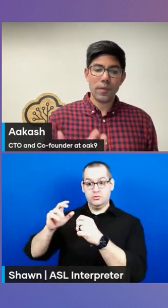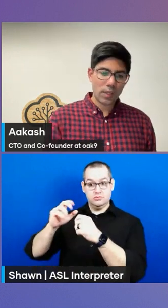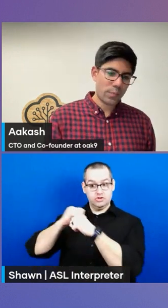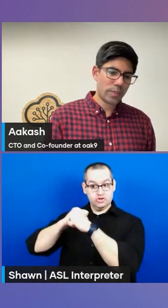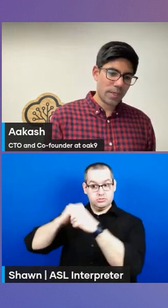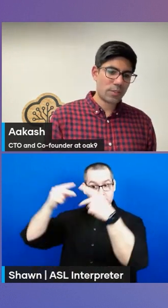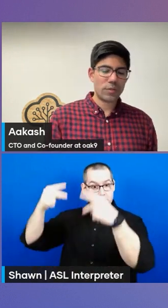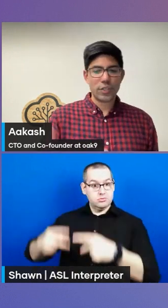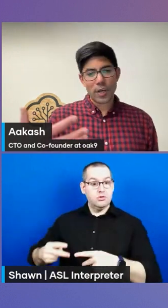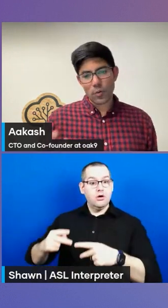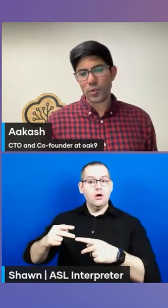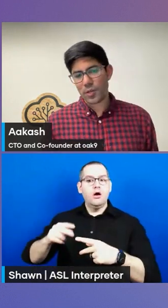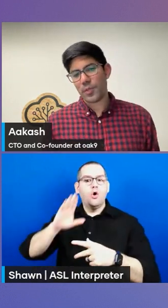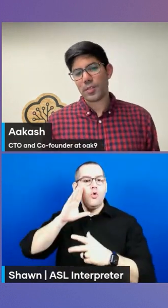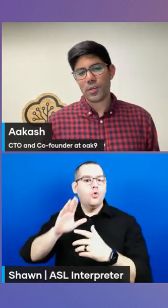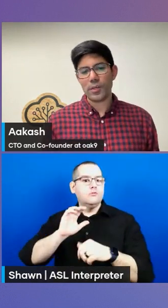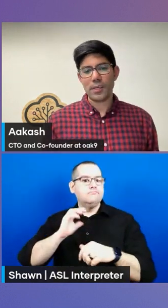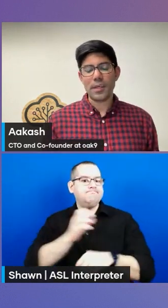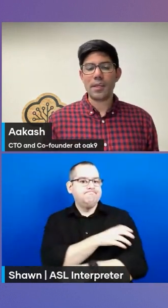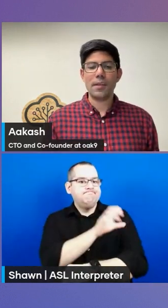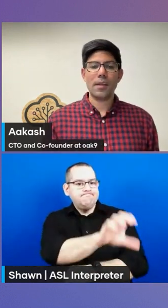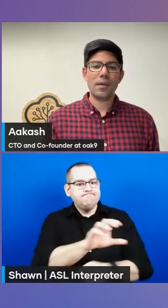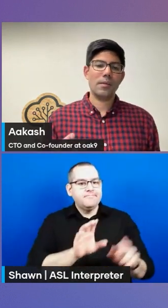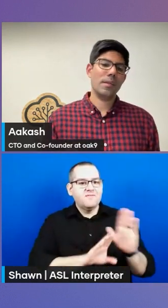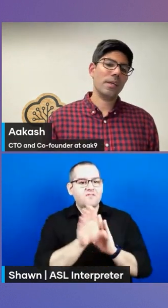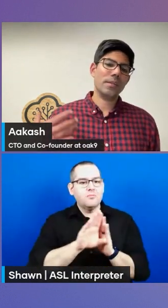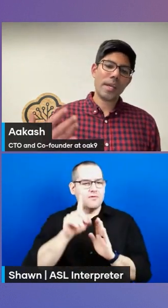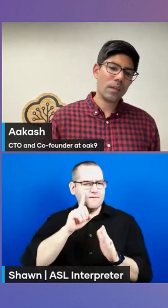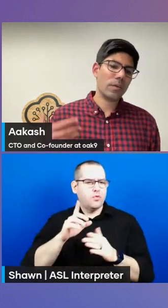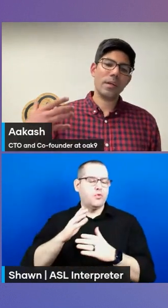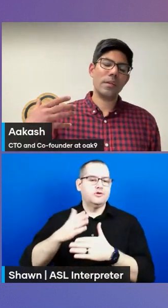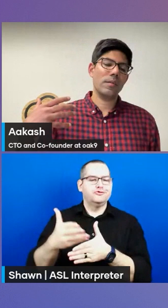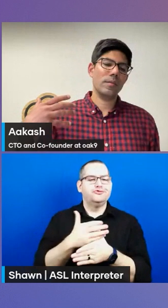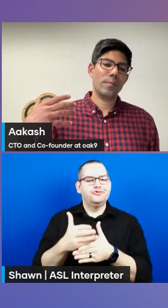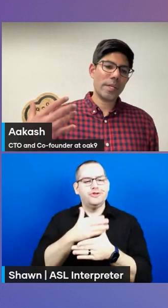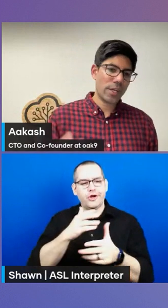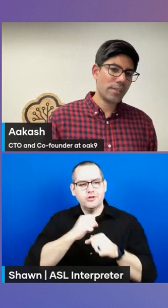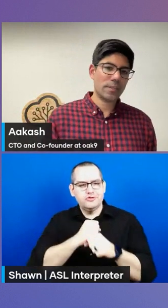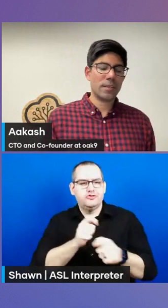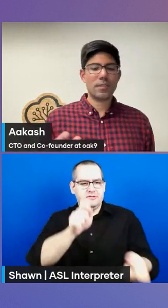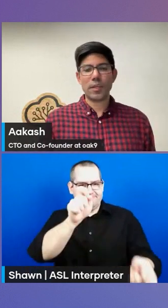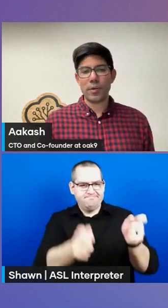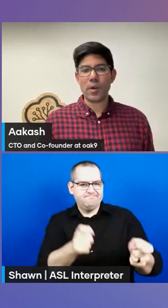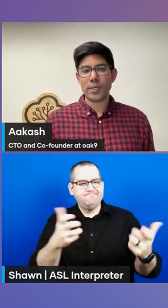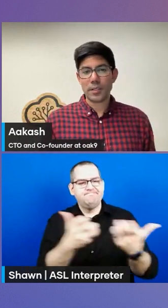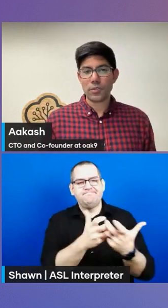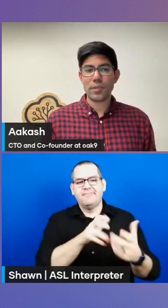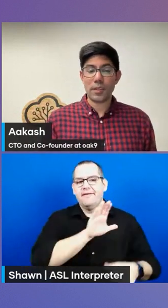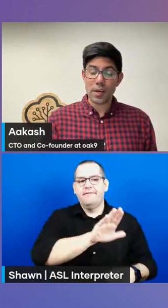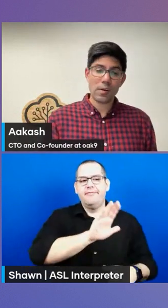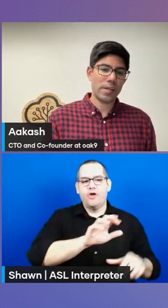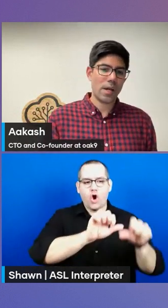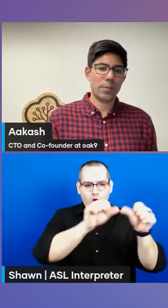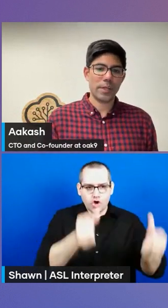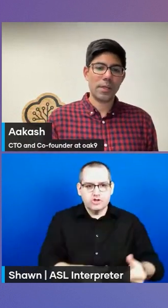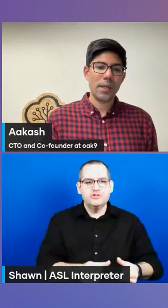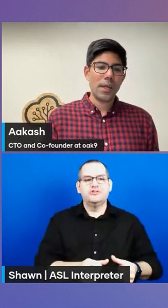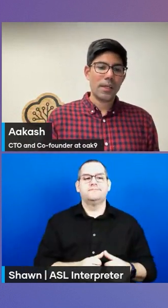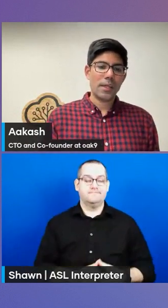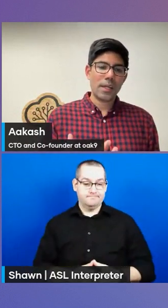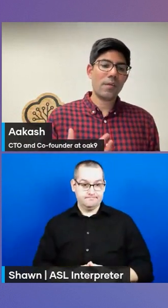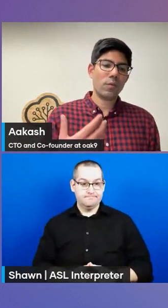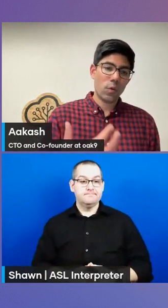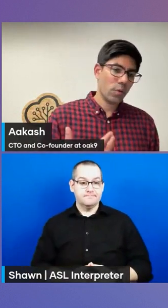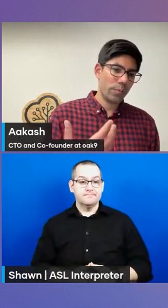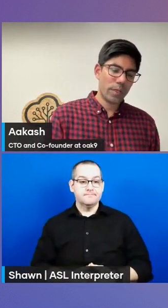enables developers to actually share ownership in security. They can tailor and make changes to the security architectures that they are adopting,